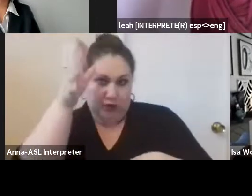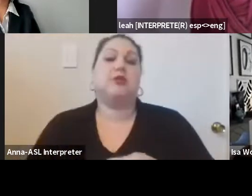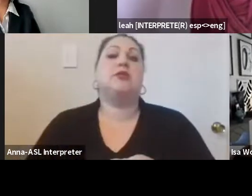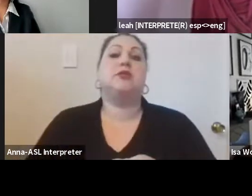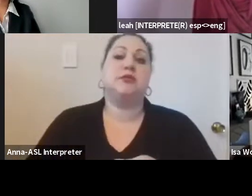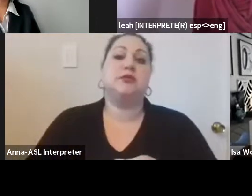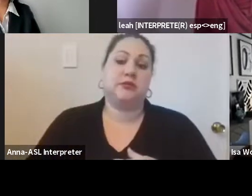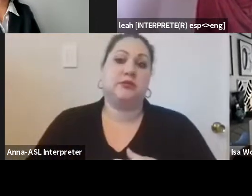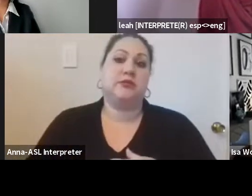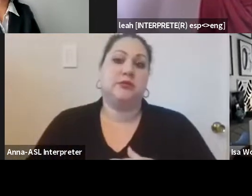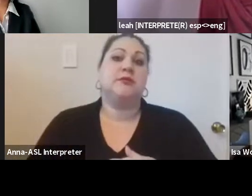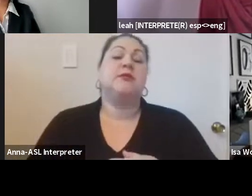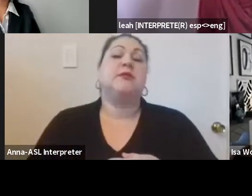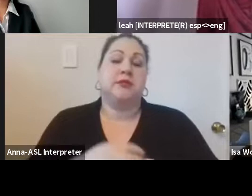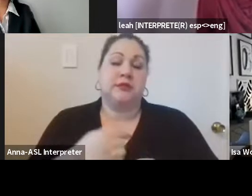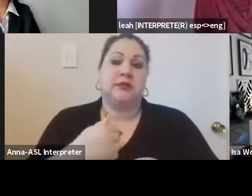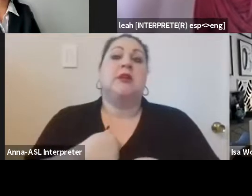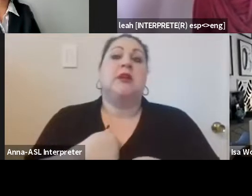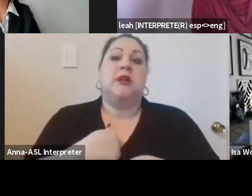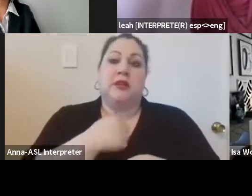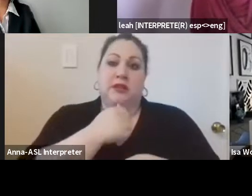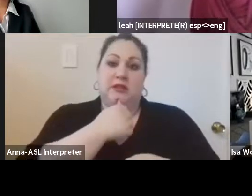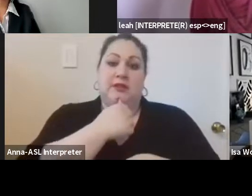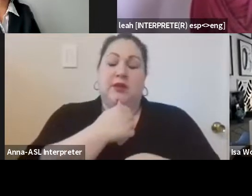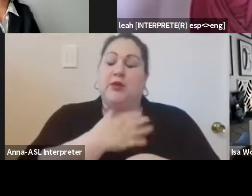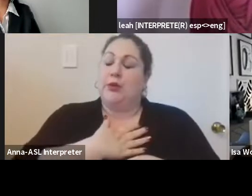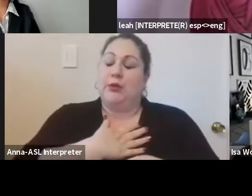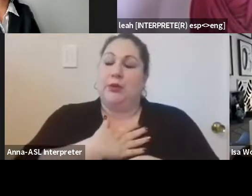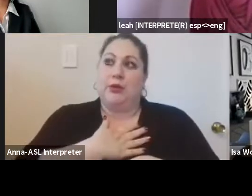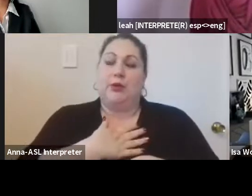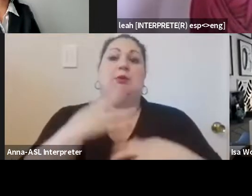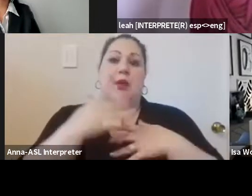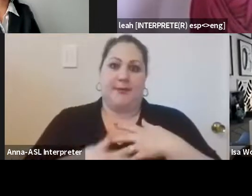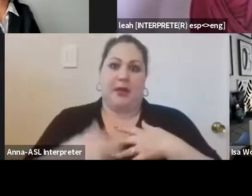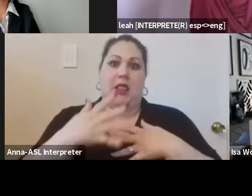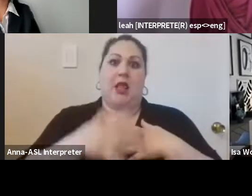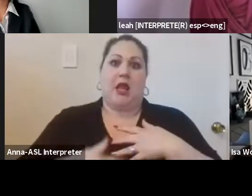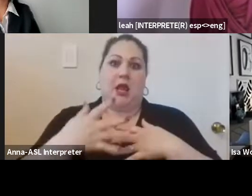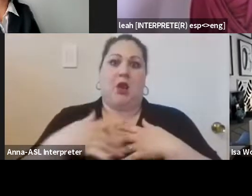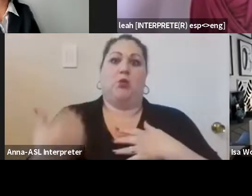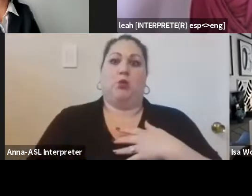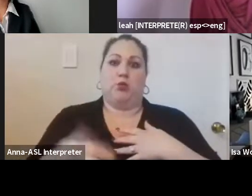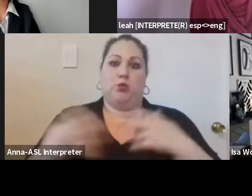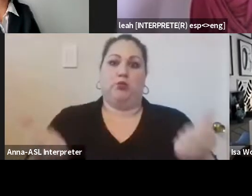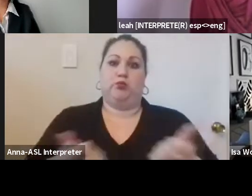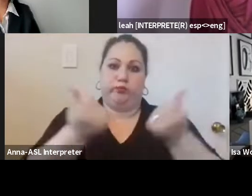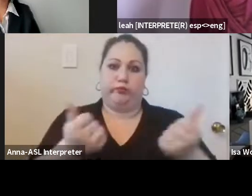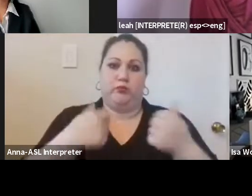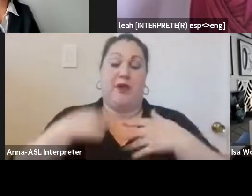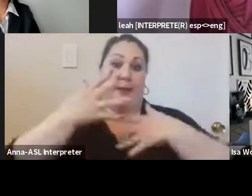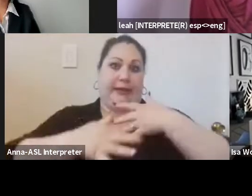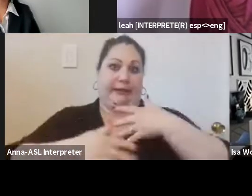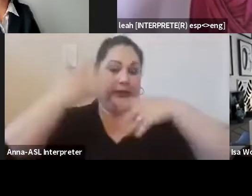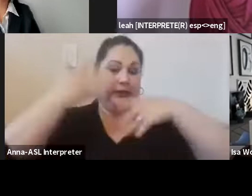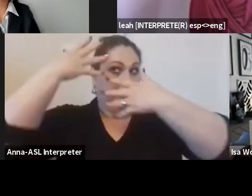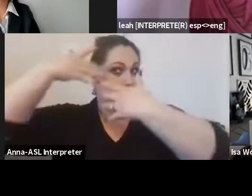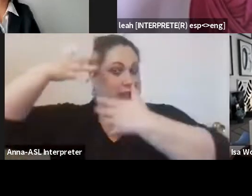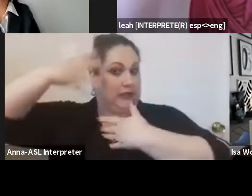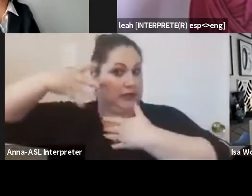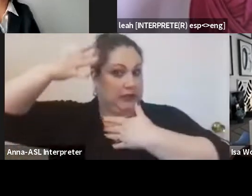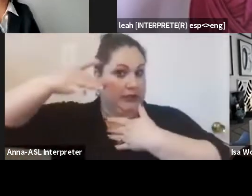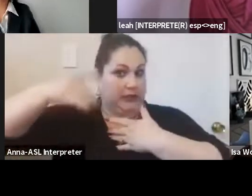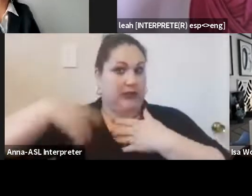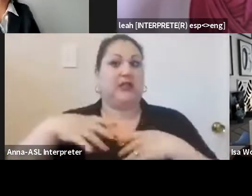I suffered, I was bleeding profusely, so I really needed help. I was bleeding from the head, found out I had a